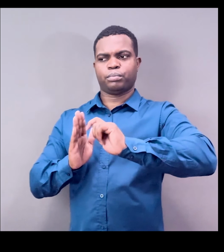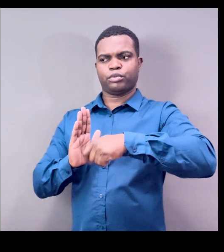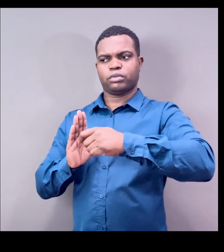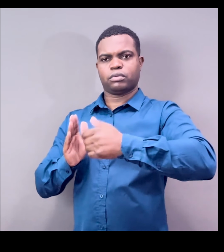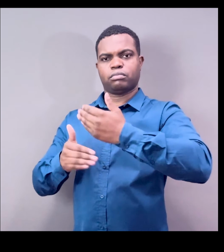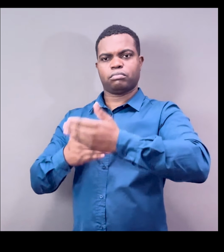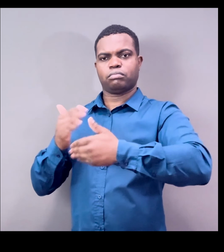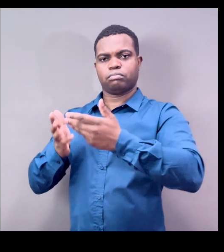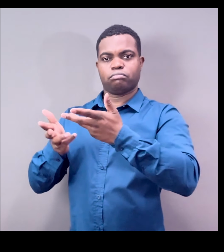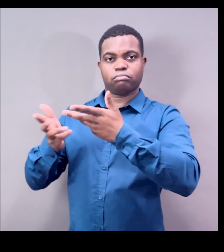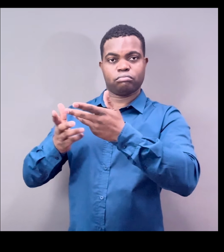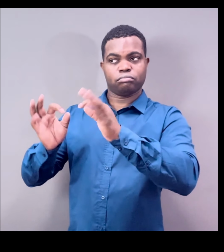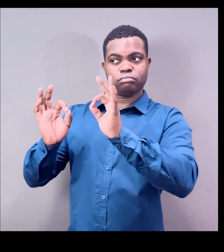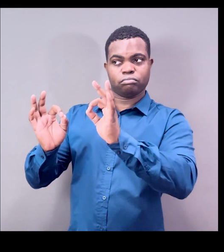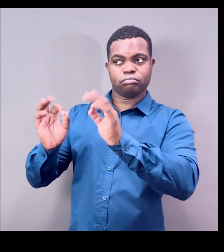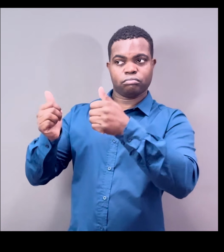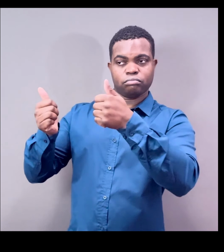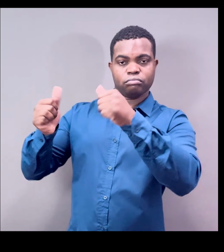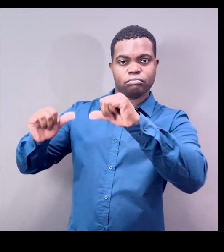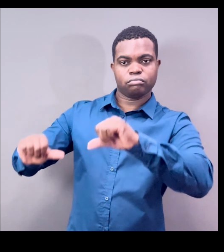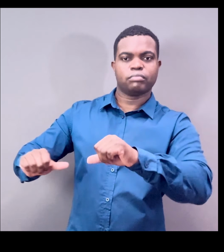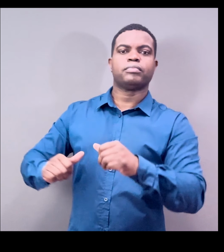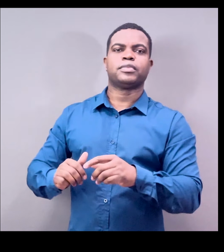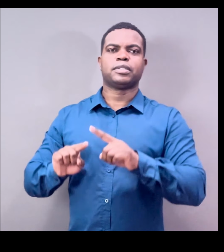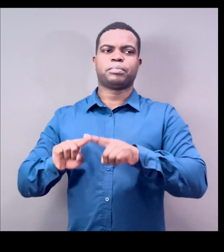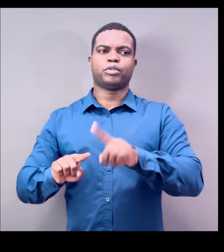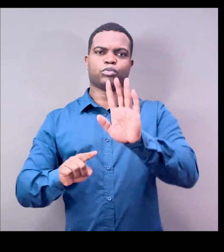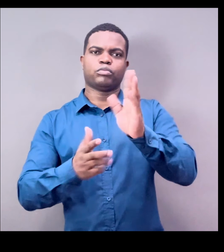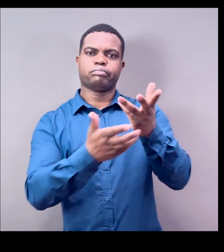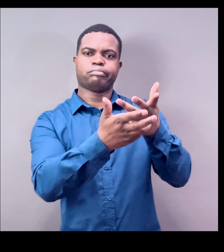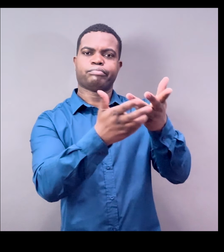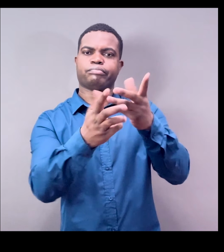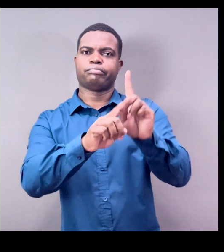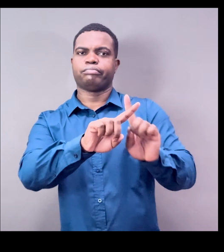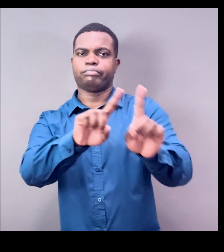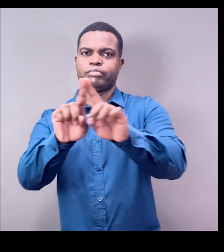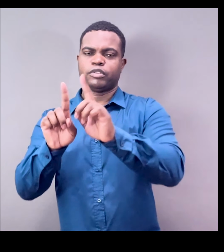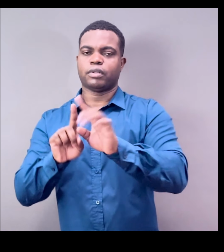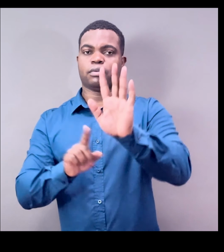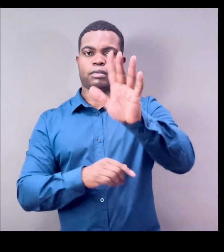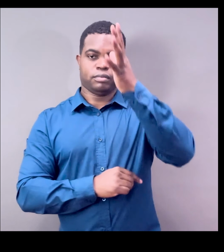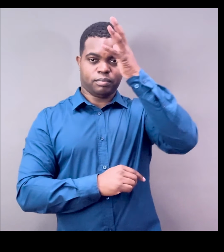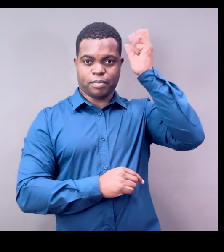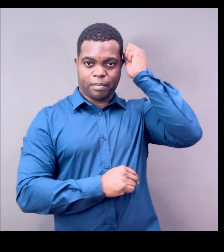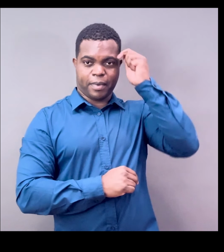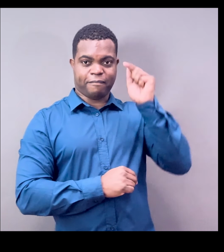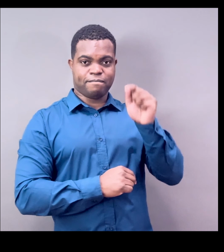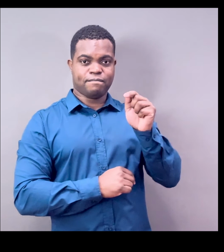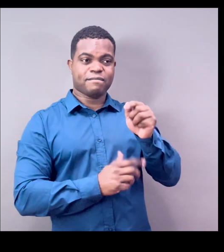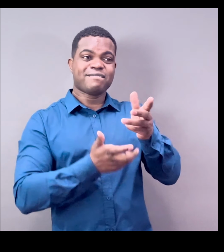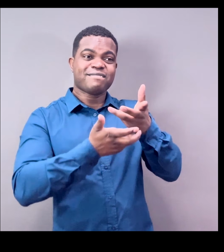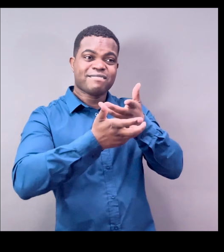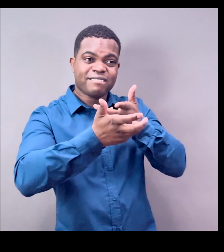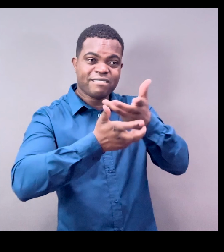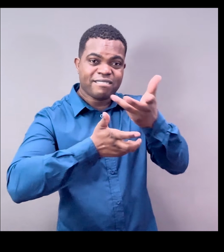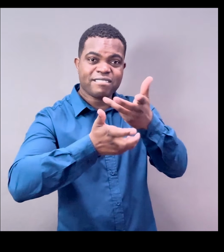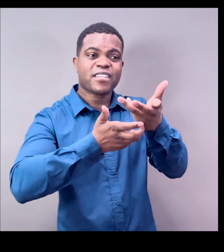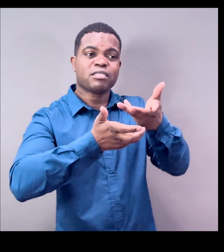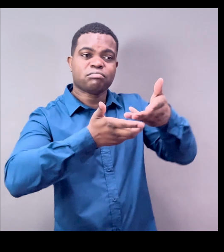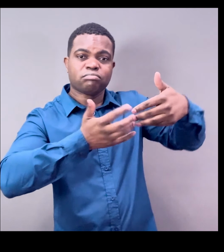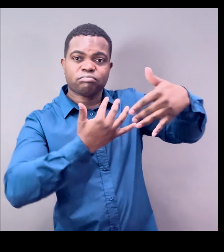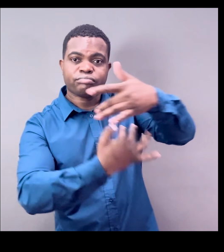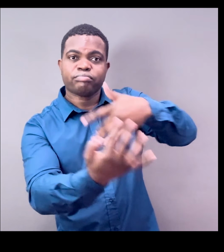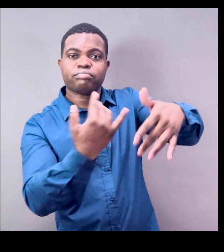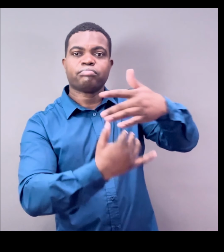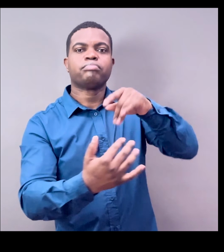of your community engagement effort. Remember that it is engaging, interacting.